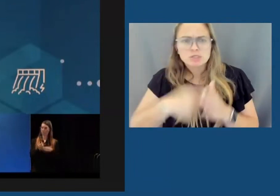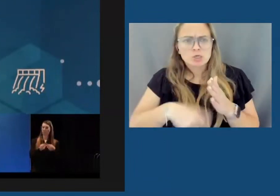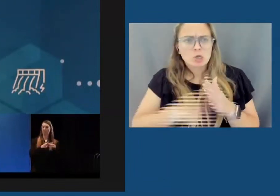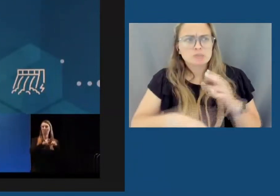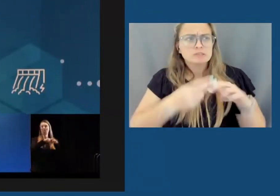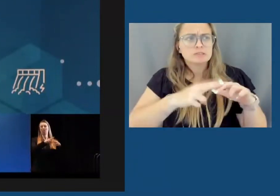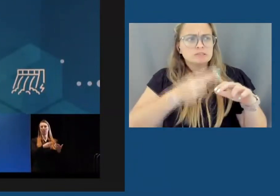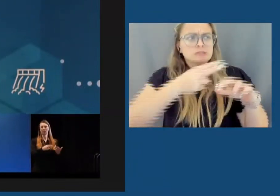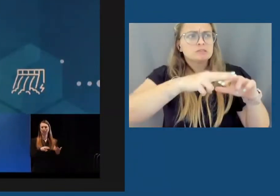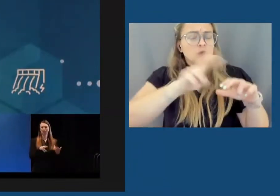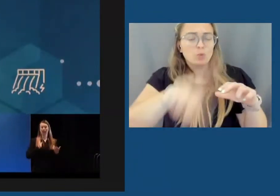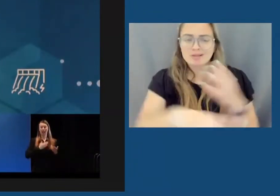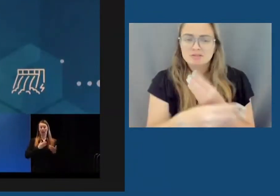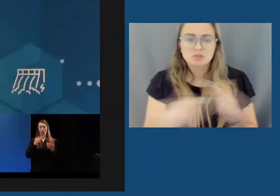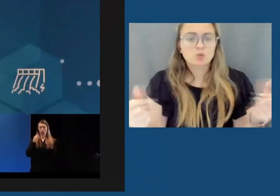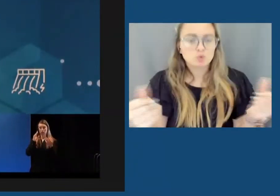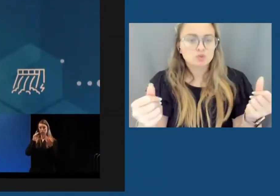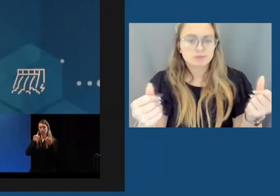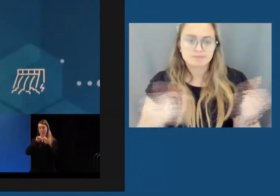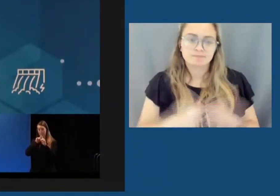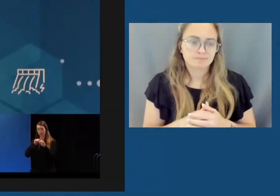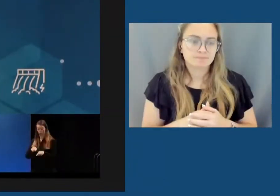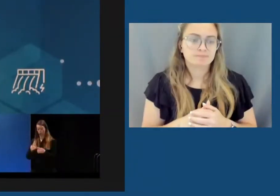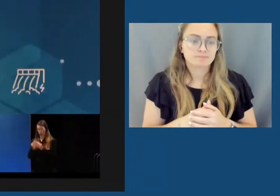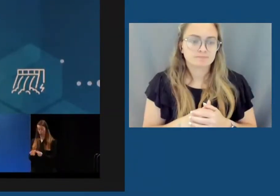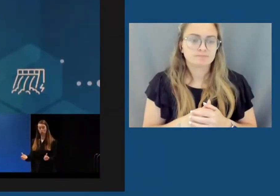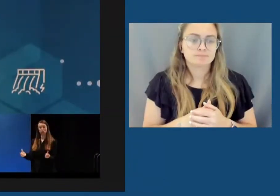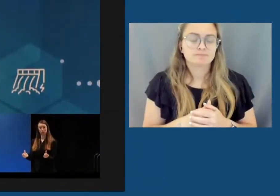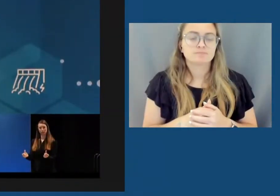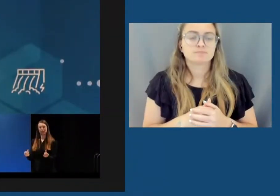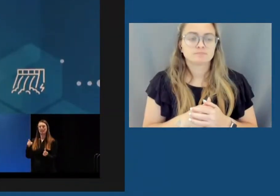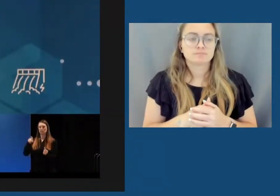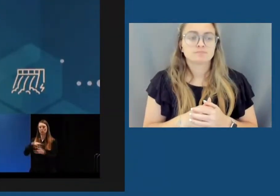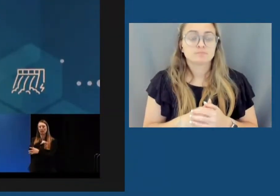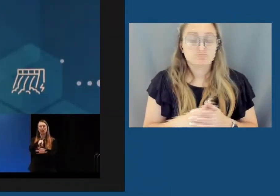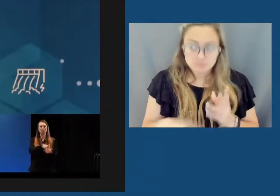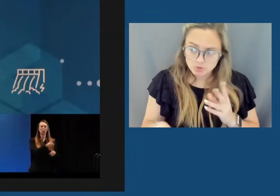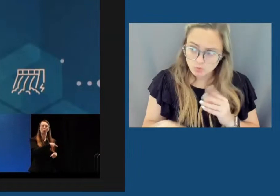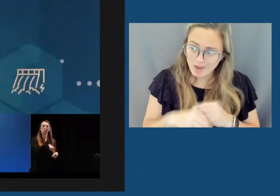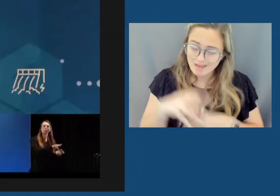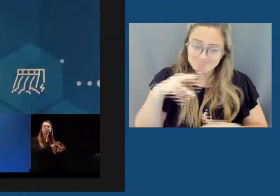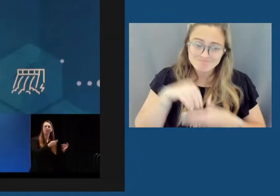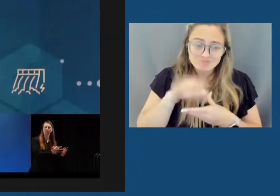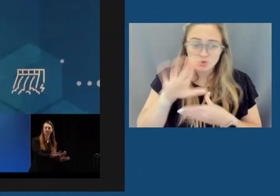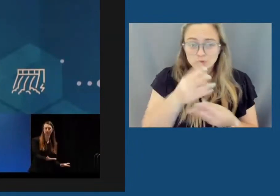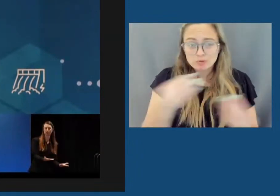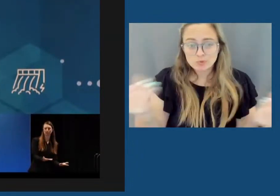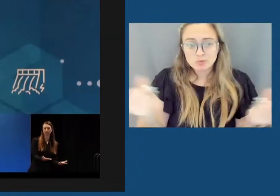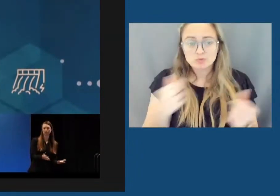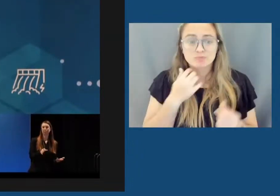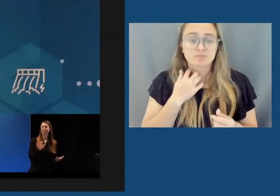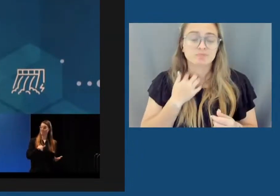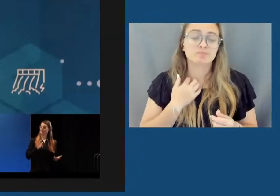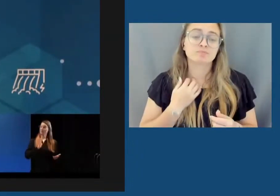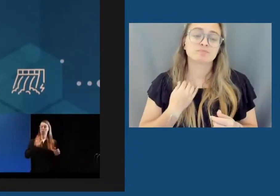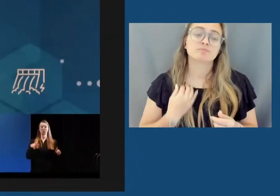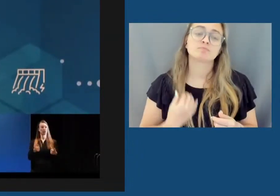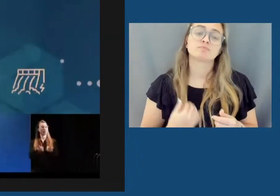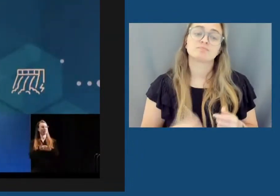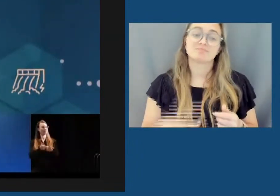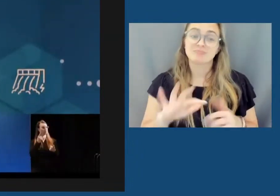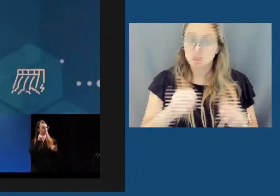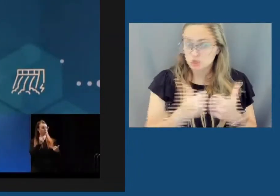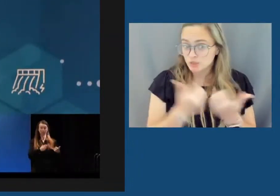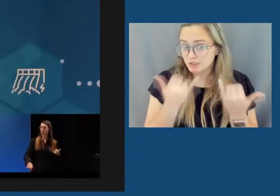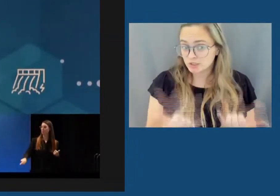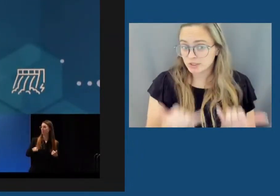into consideration as well. So add that to your formula of solutions. That's our challenge to people in this room today.